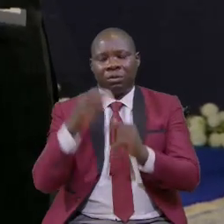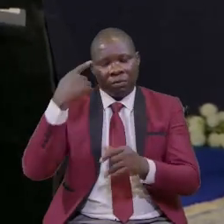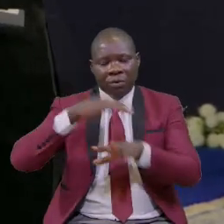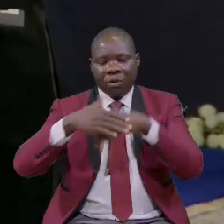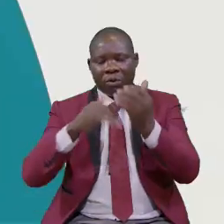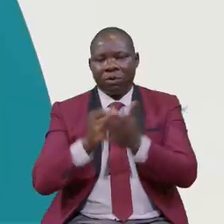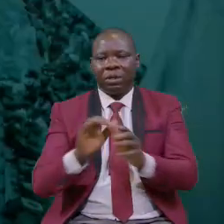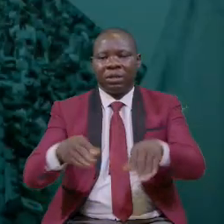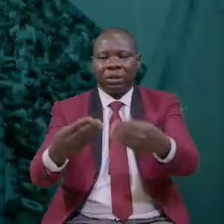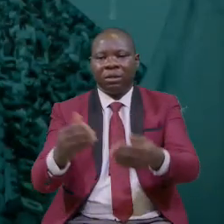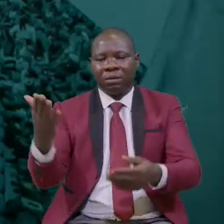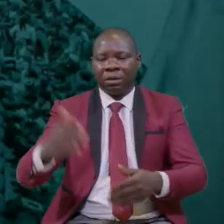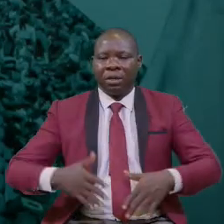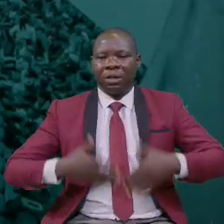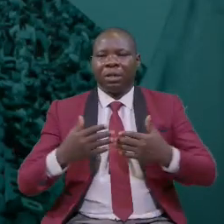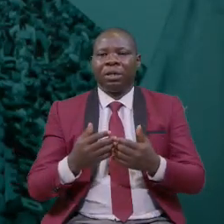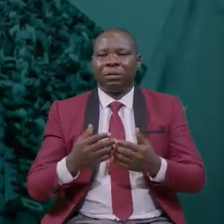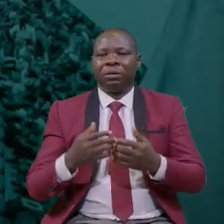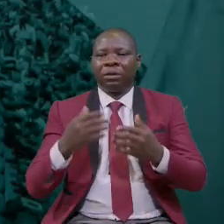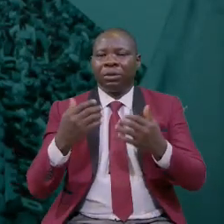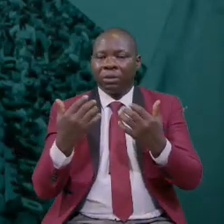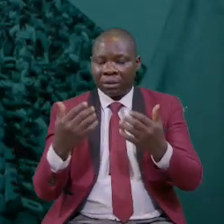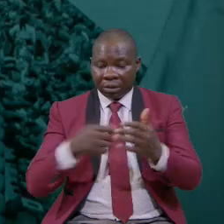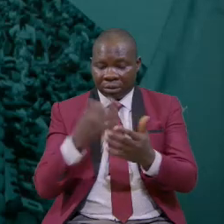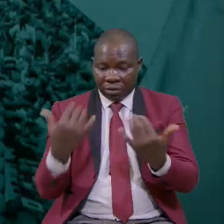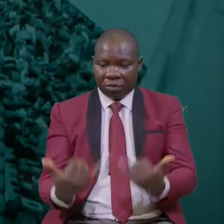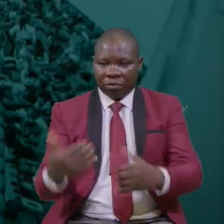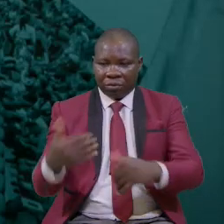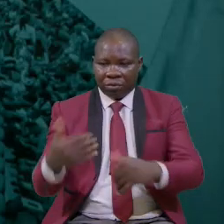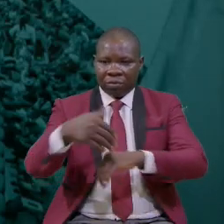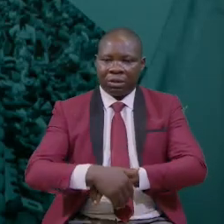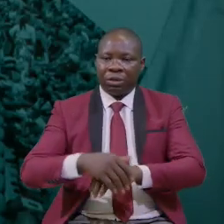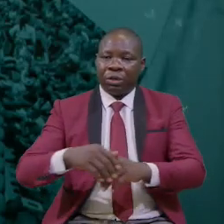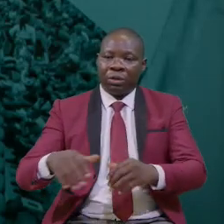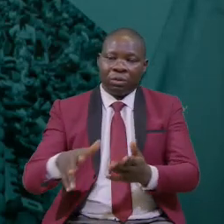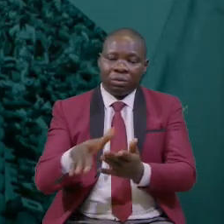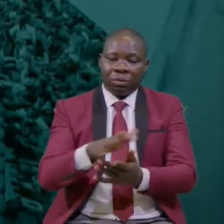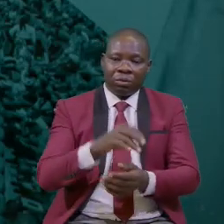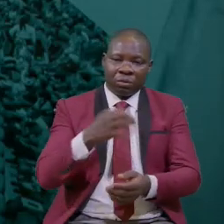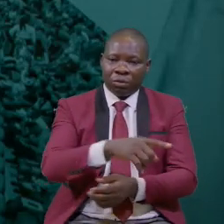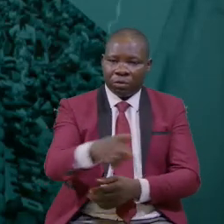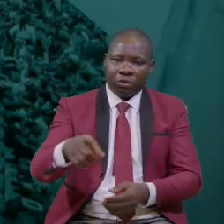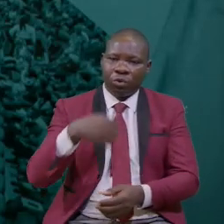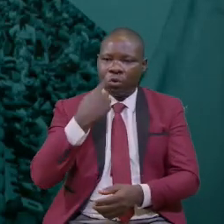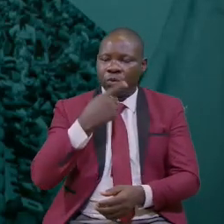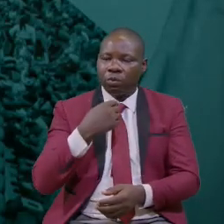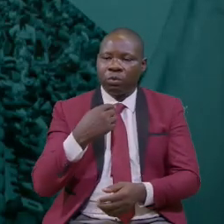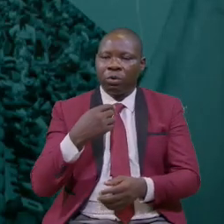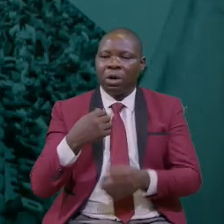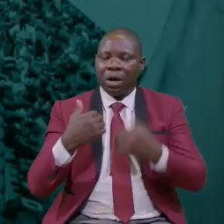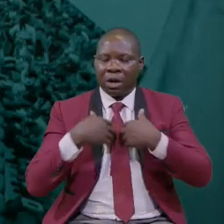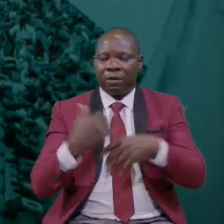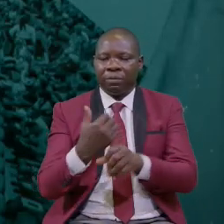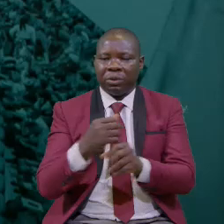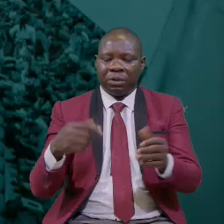Christ this night. Those of you who have made this good